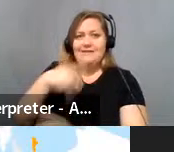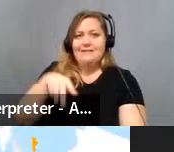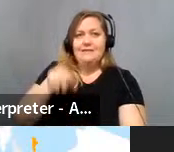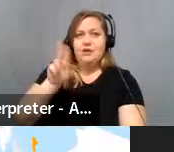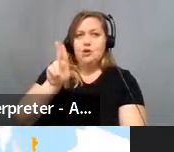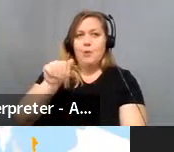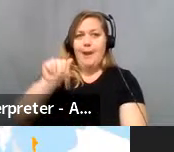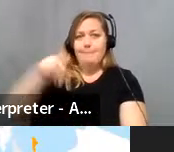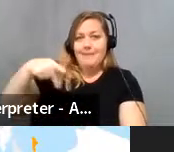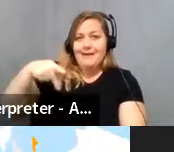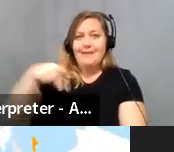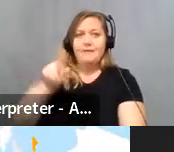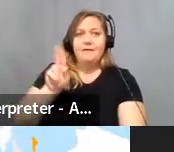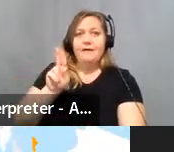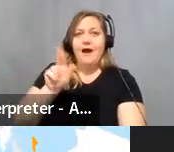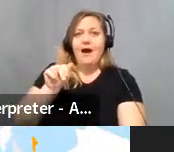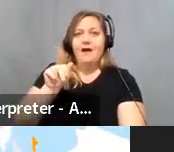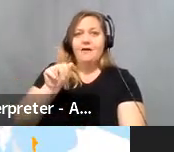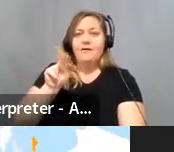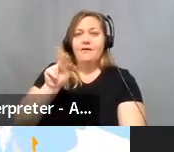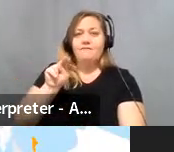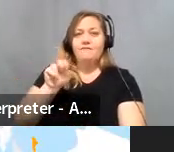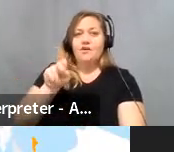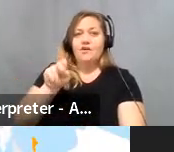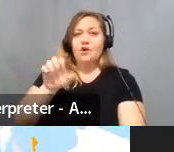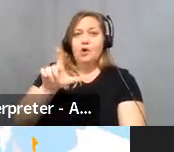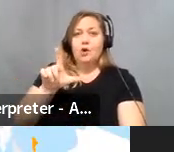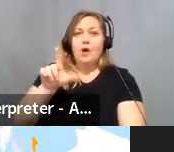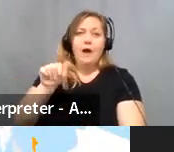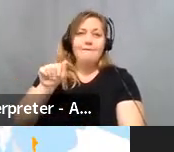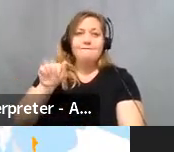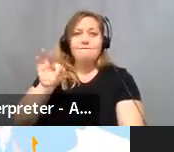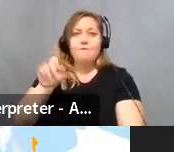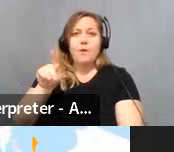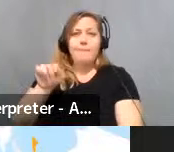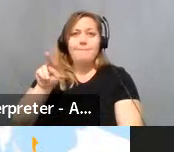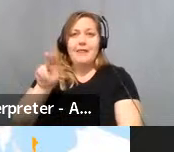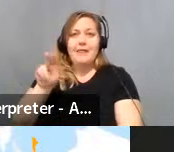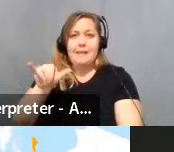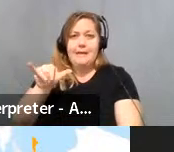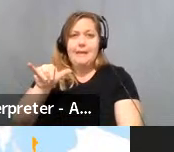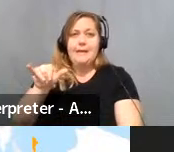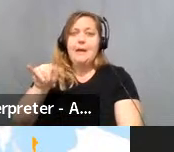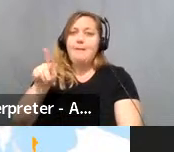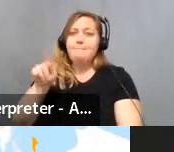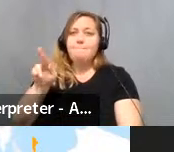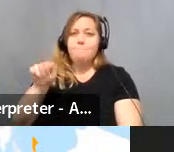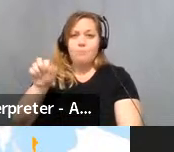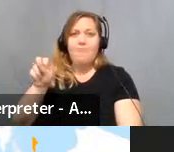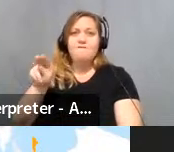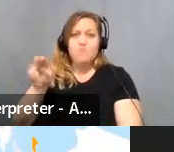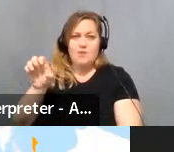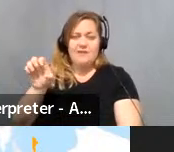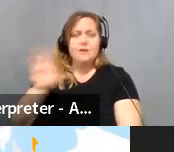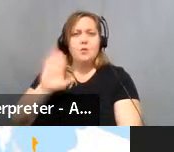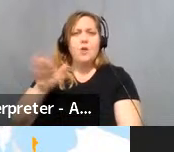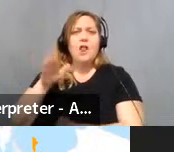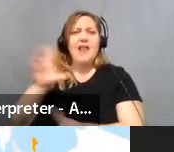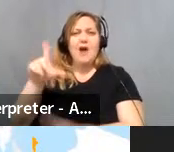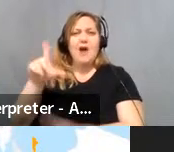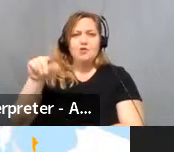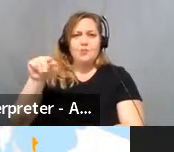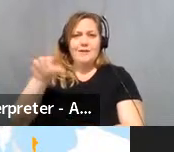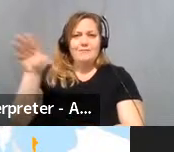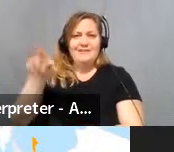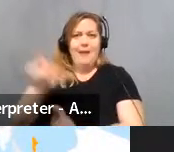UAP, and this will allow for every building to be about 20% bigger so long as all of that extra space is occupied by permanently